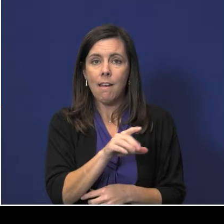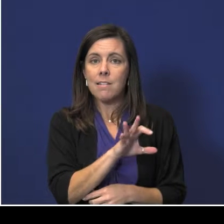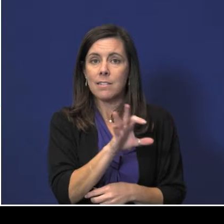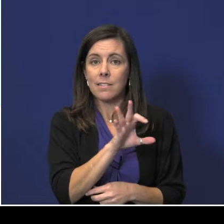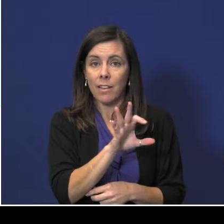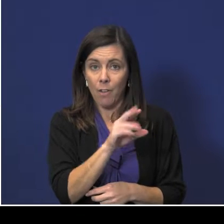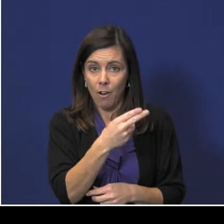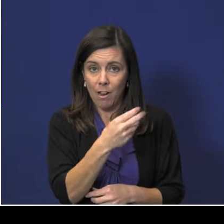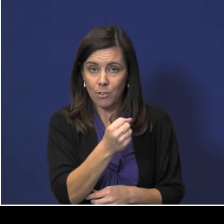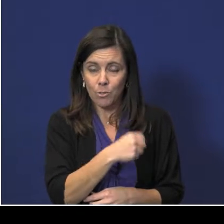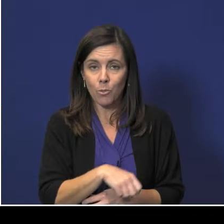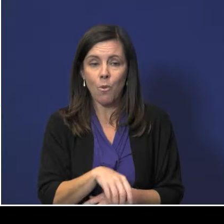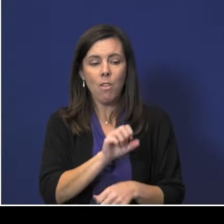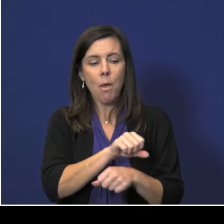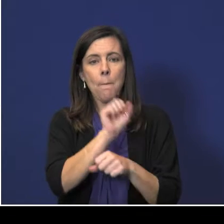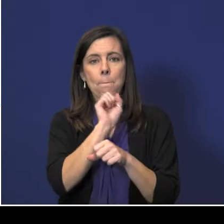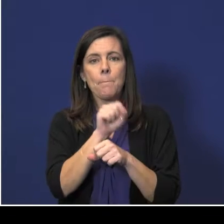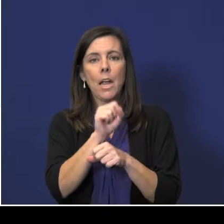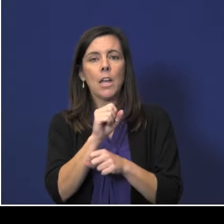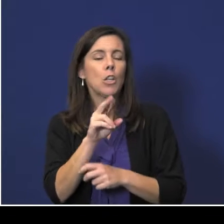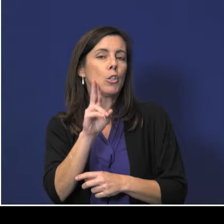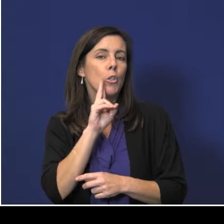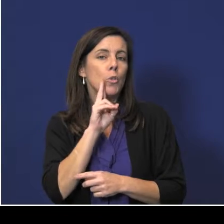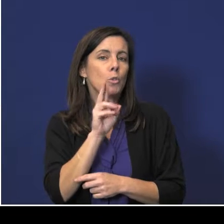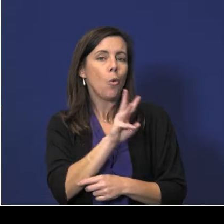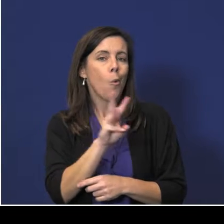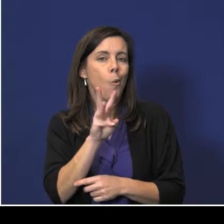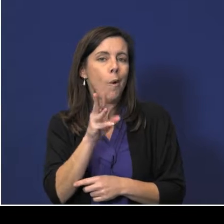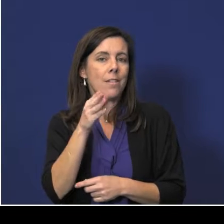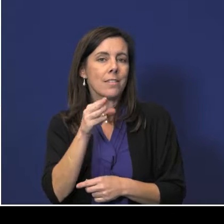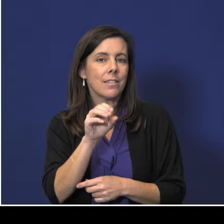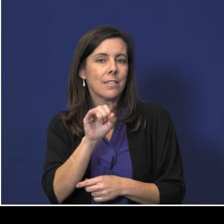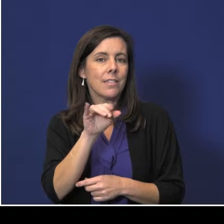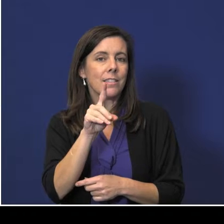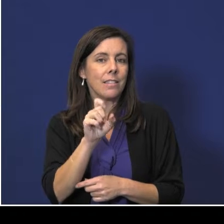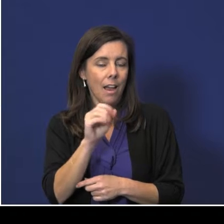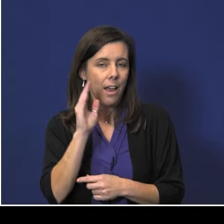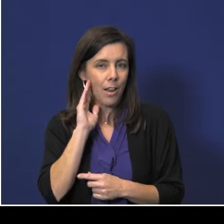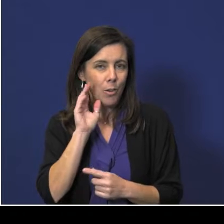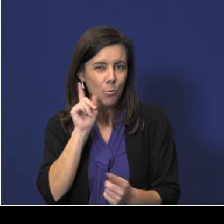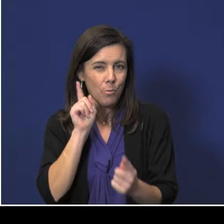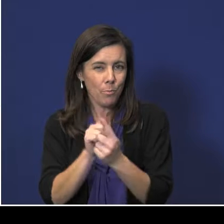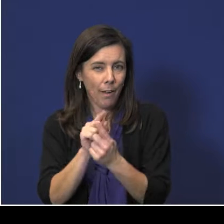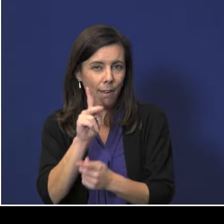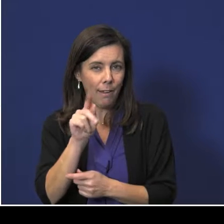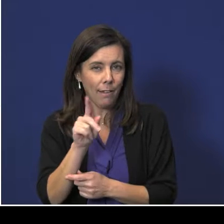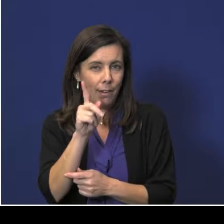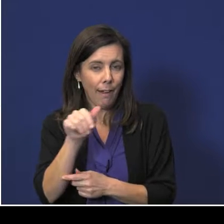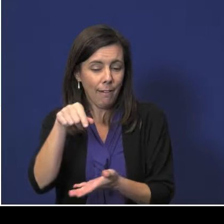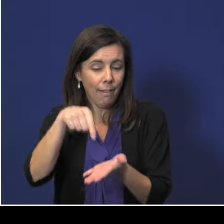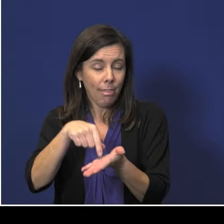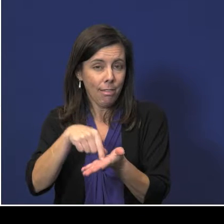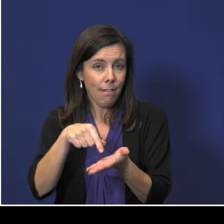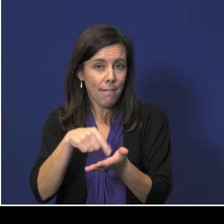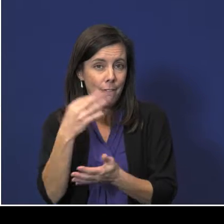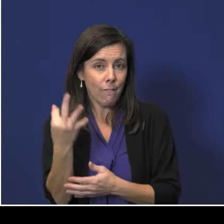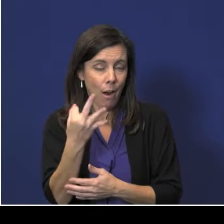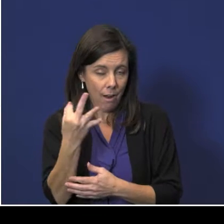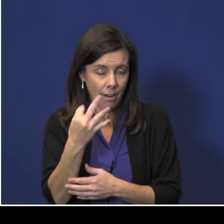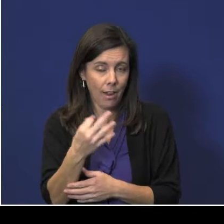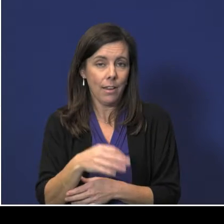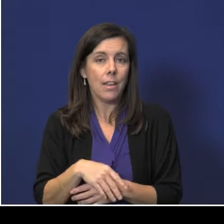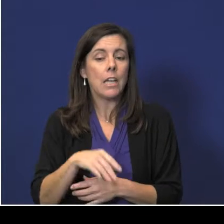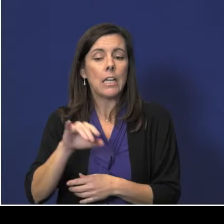School defeated Houston Westside, moving on to meet Katy Tompkins on this Friday, December 18th.